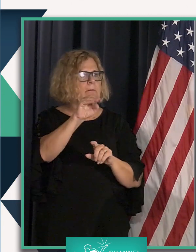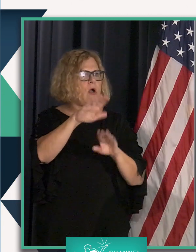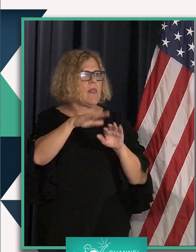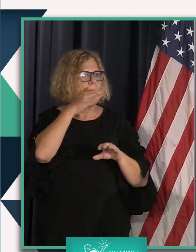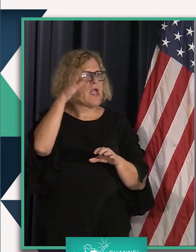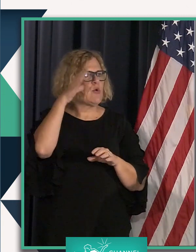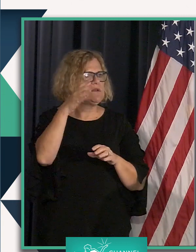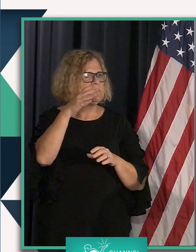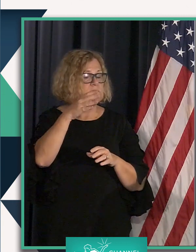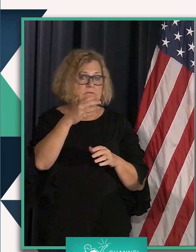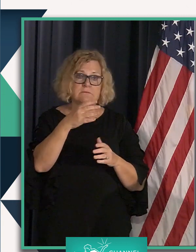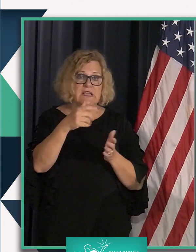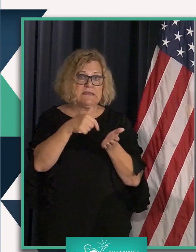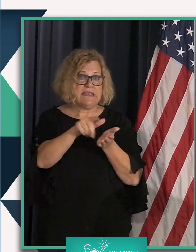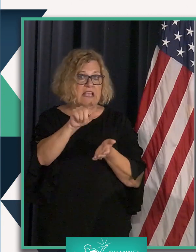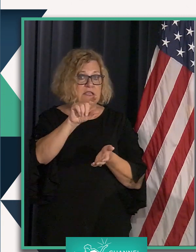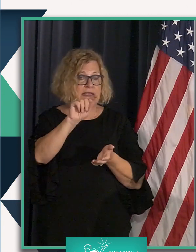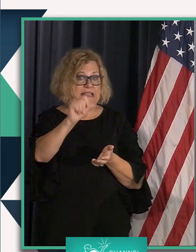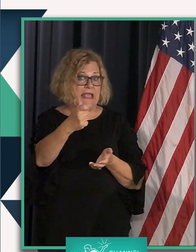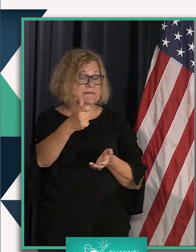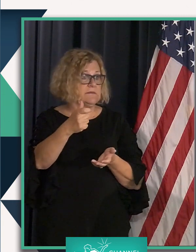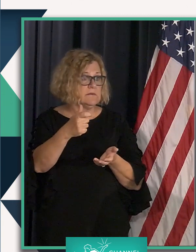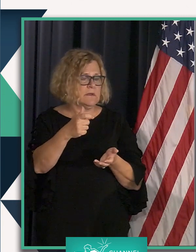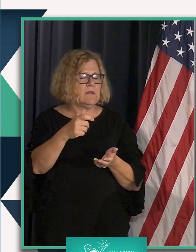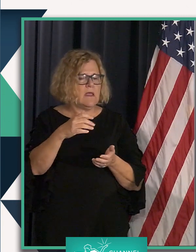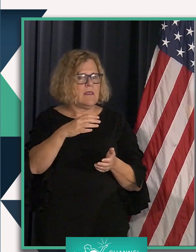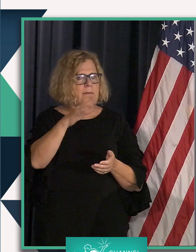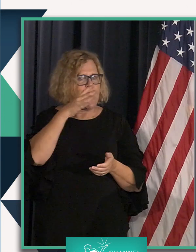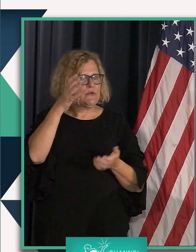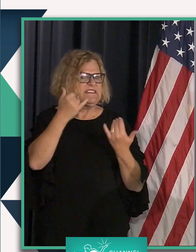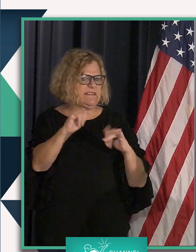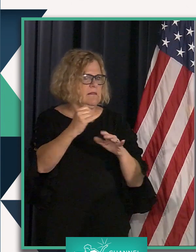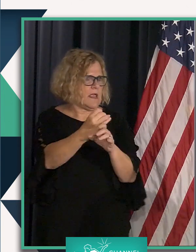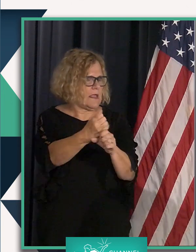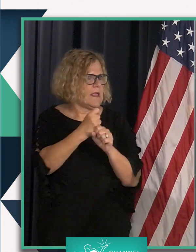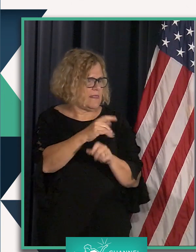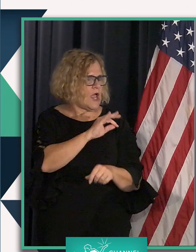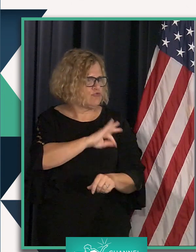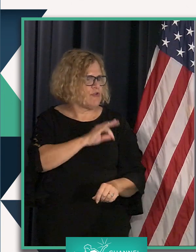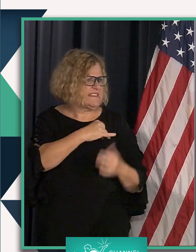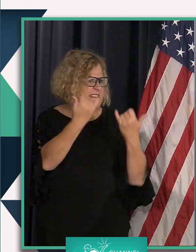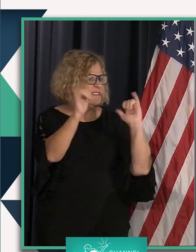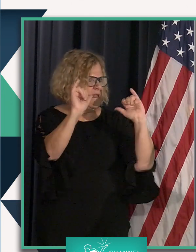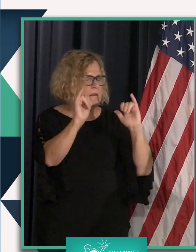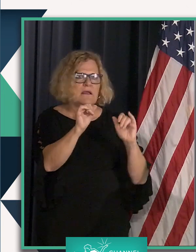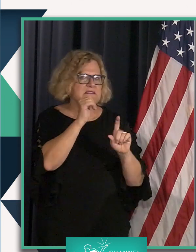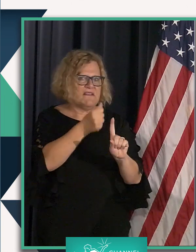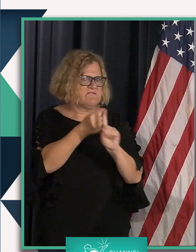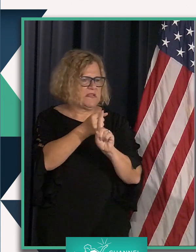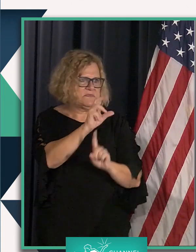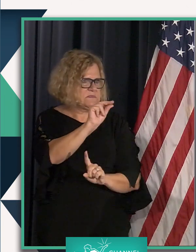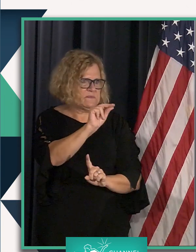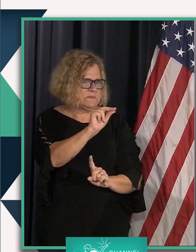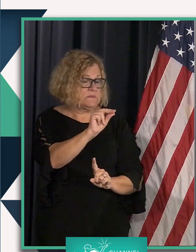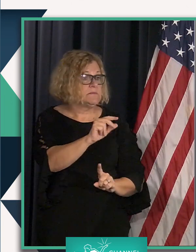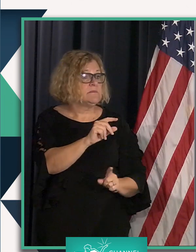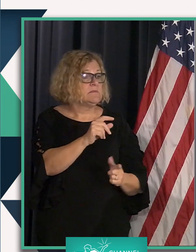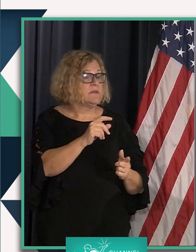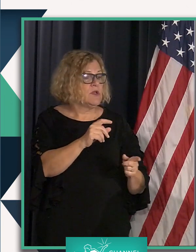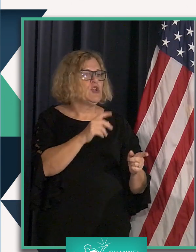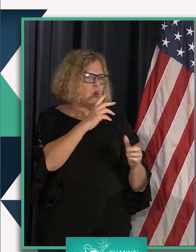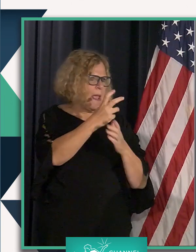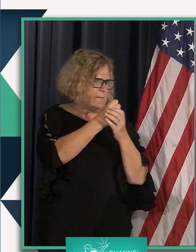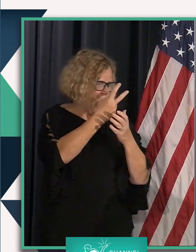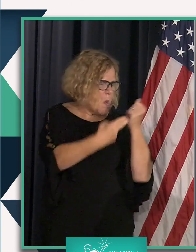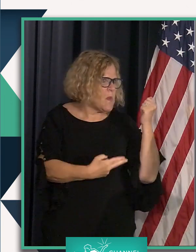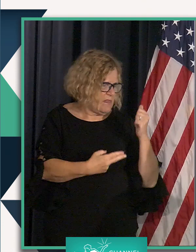return, the parent is still eligible for that credit, so it doesn't affect it. It means If you're a recipient. You get